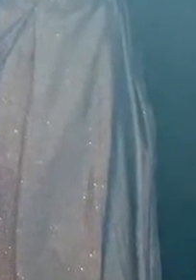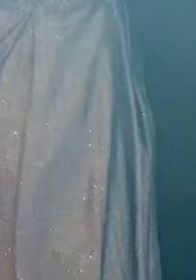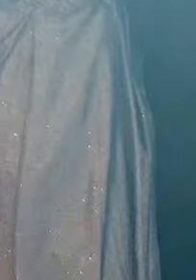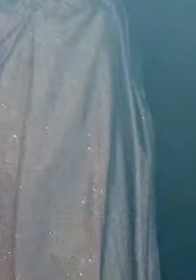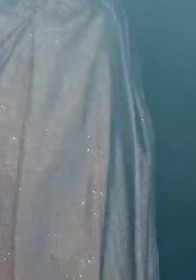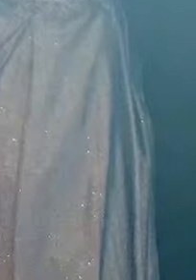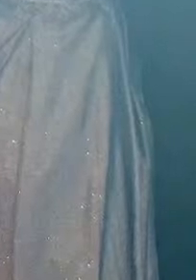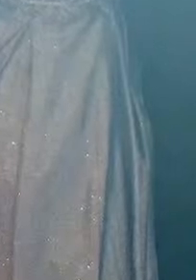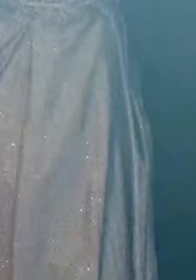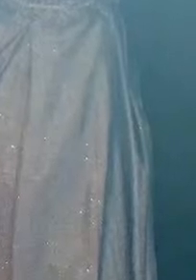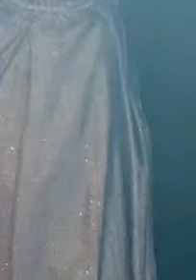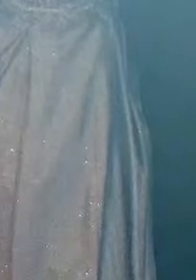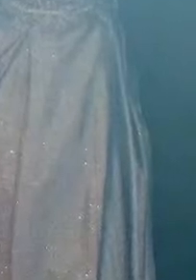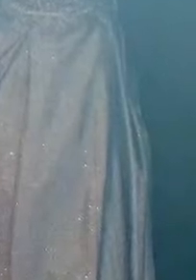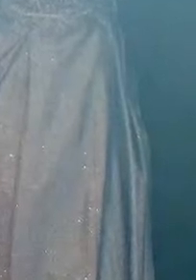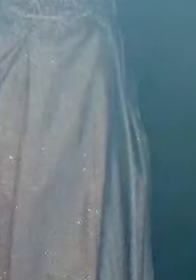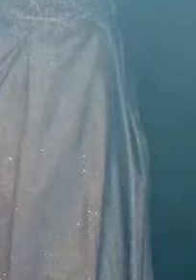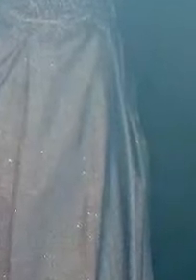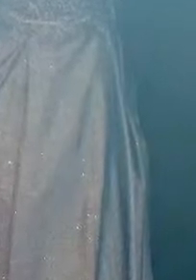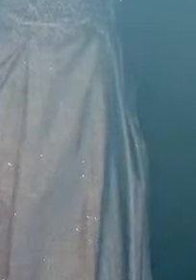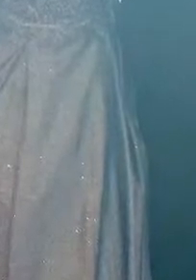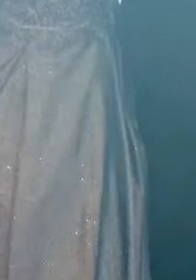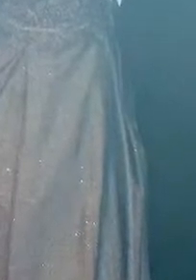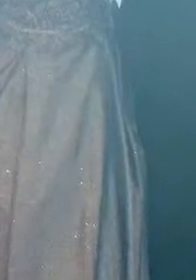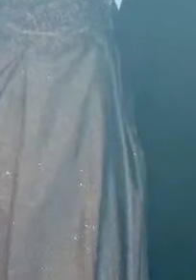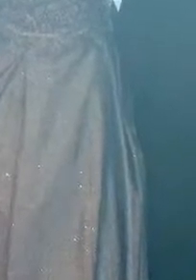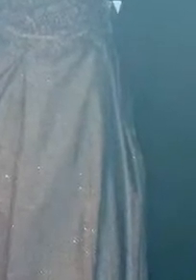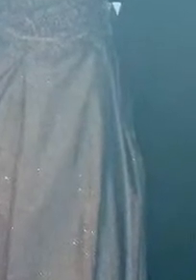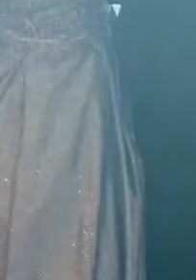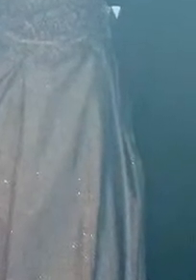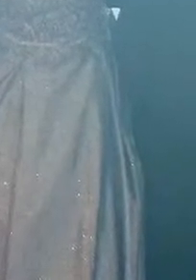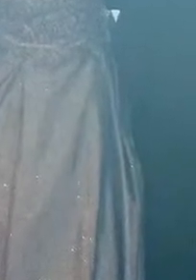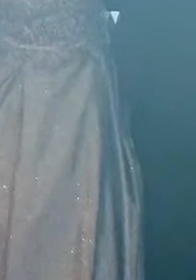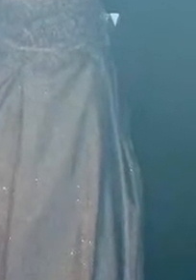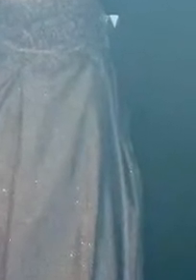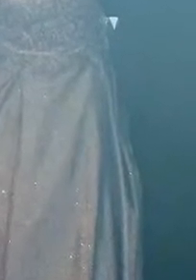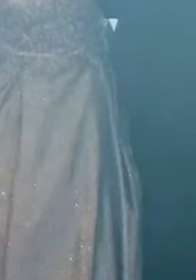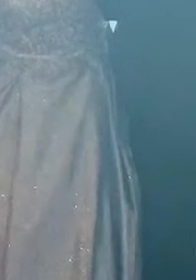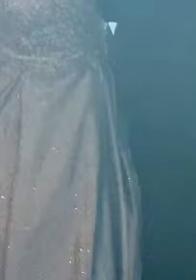was on. And the Britney song was on. And the Britney.